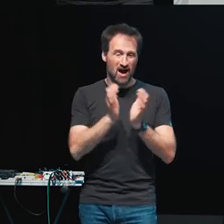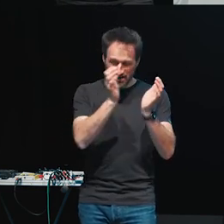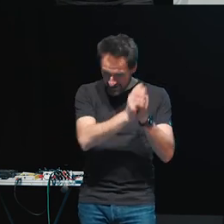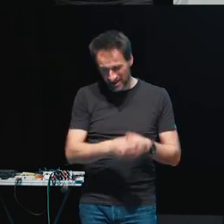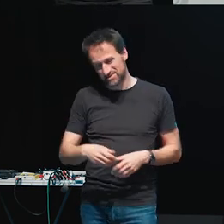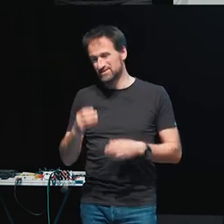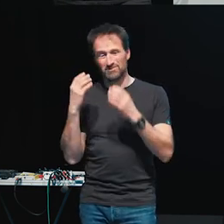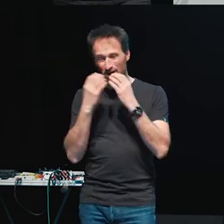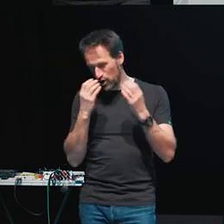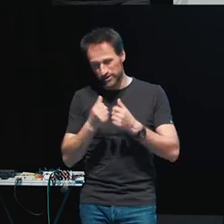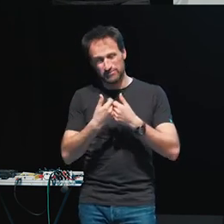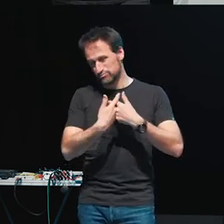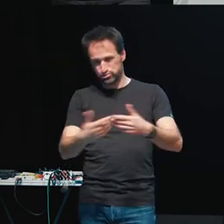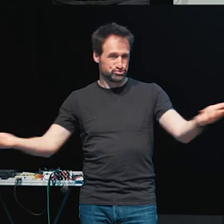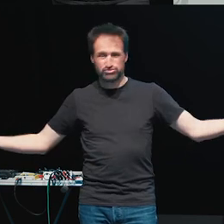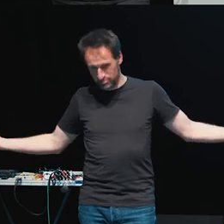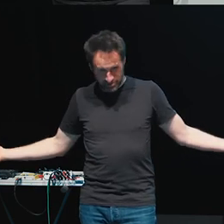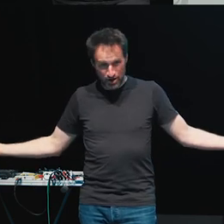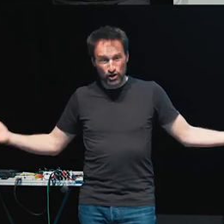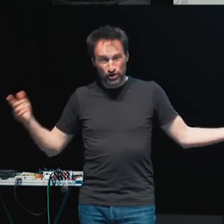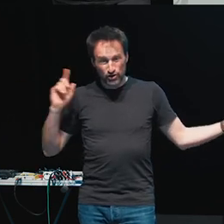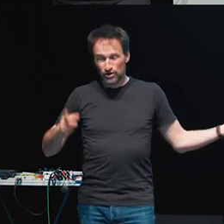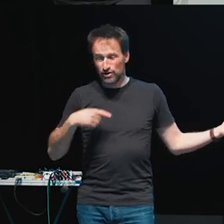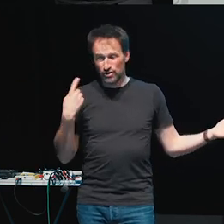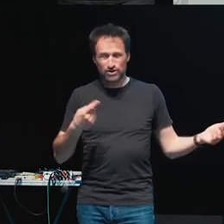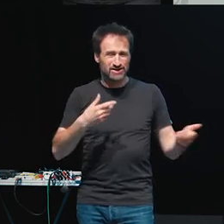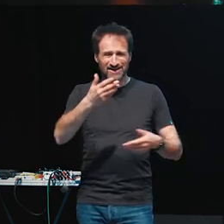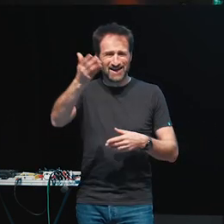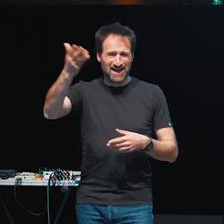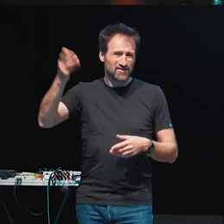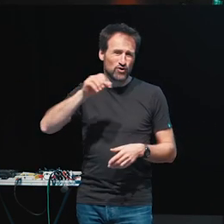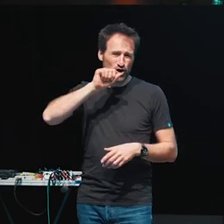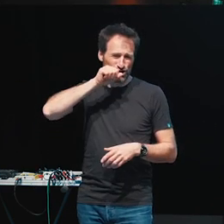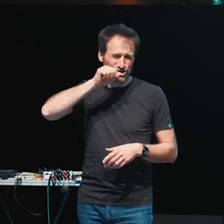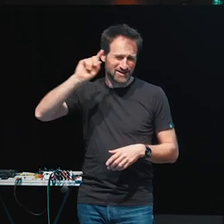whole basket of fruits, and even weird chicken leg hiding somewhere in the corner.